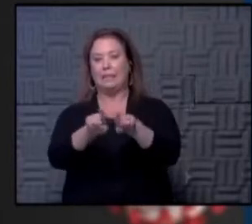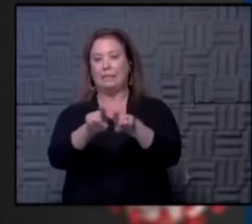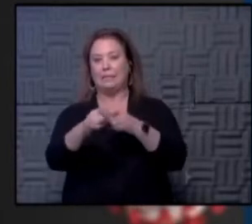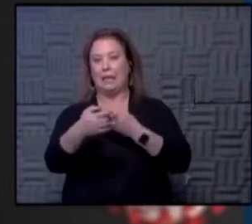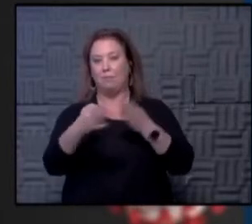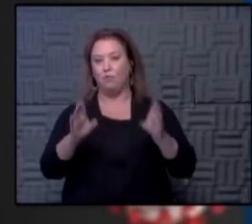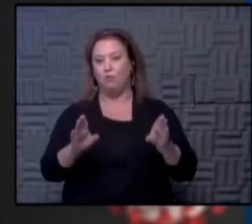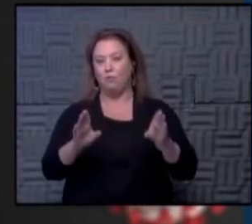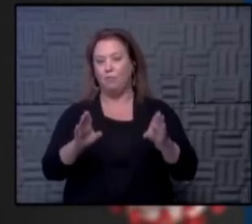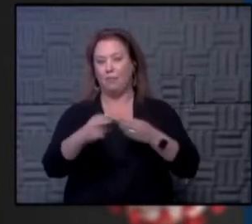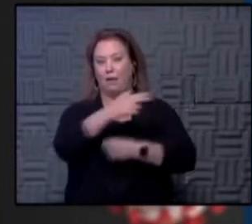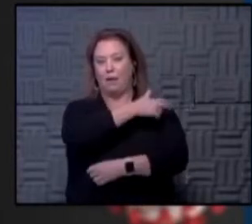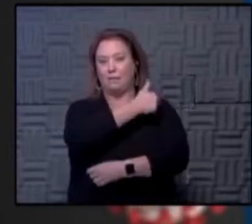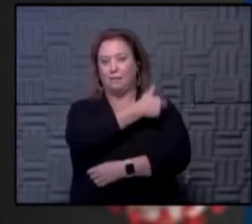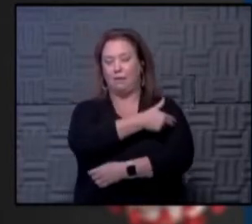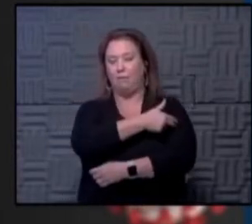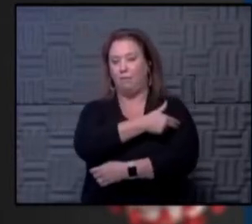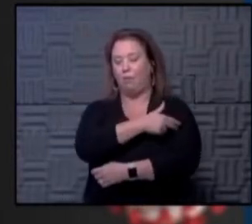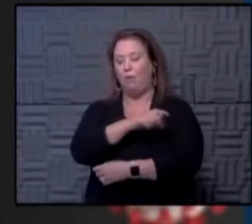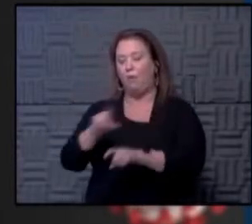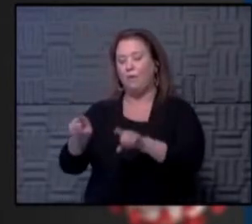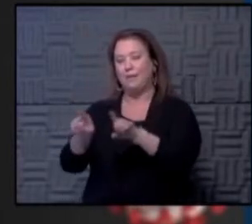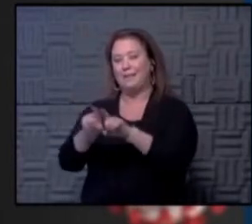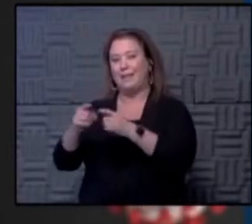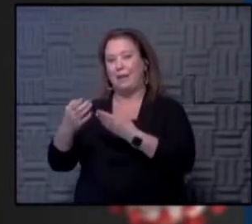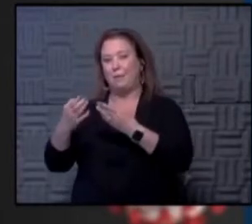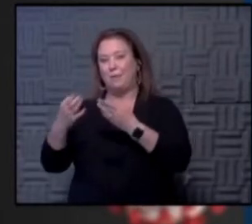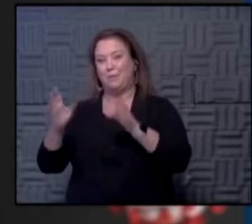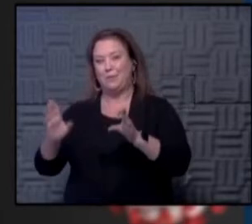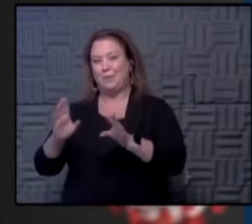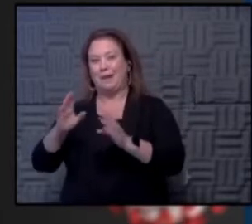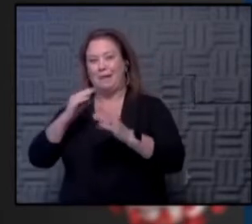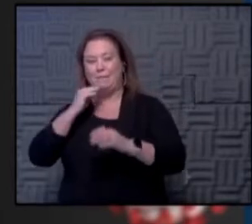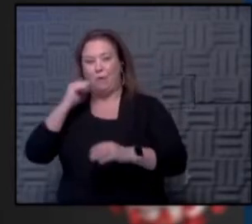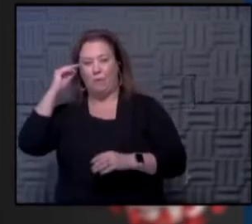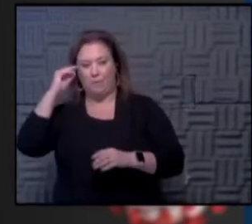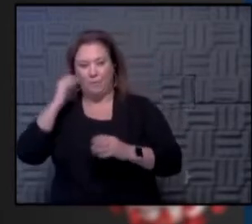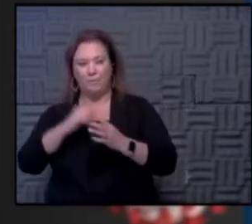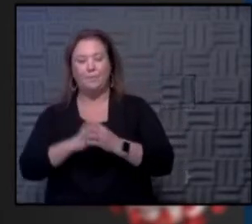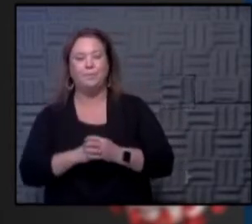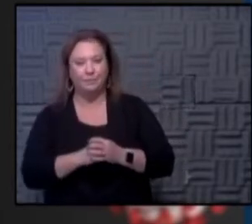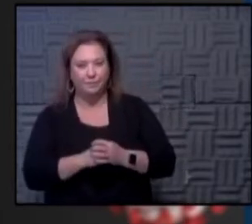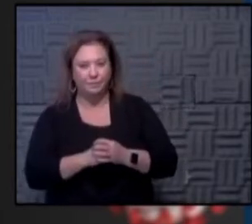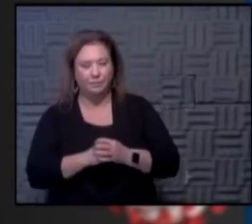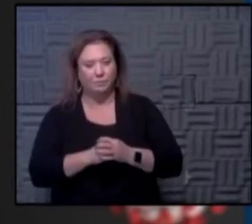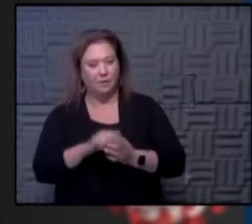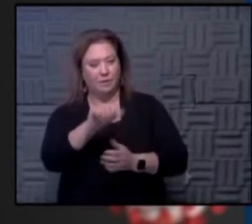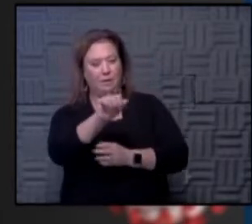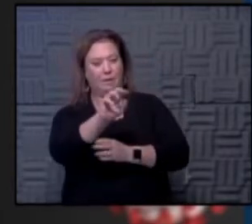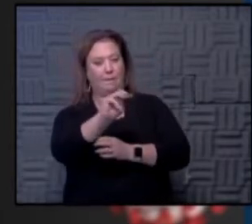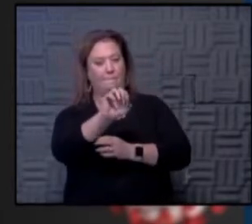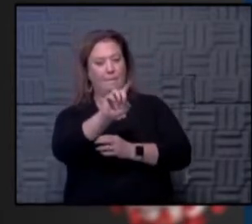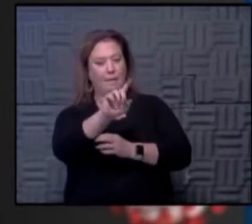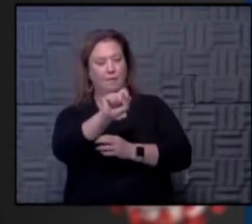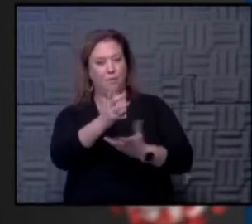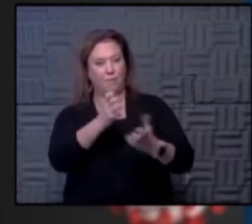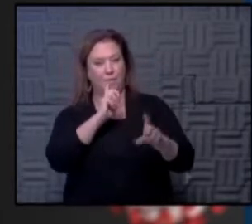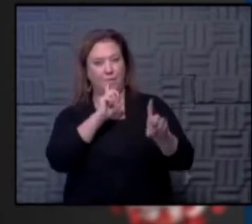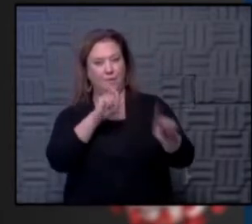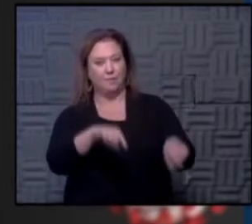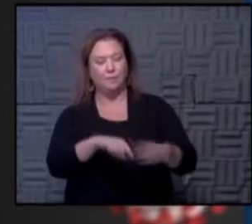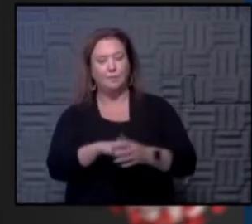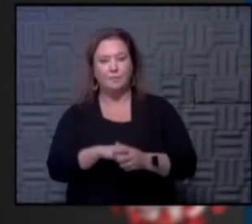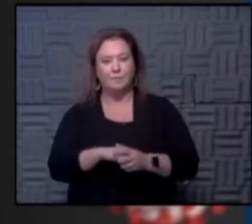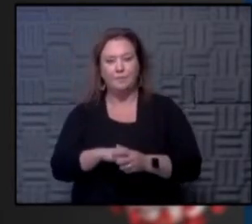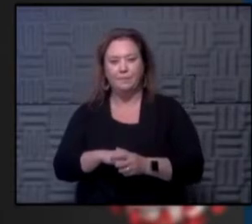home? Mm-hmm. So I know, Amanda, we've all had a number of conversations about this. Do you want to start us off?